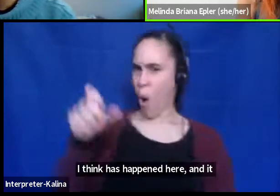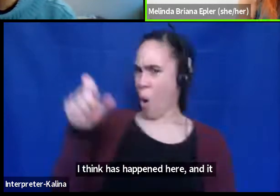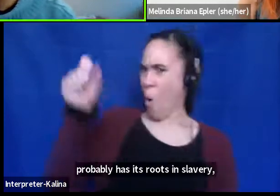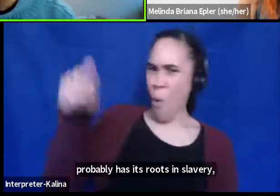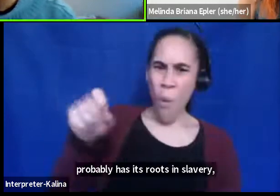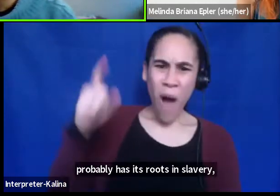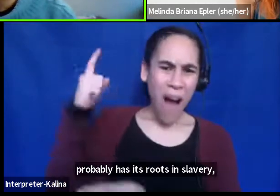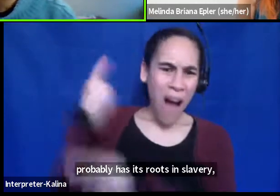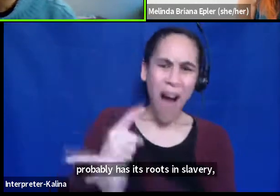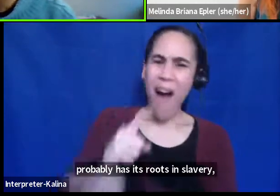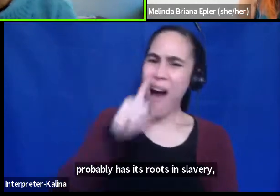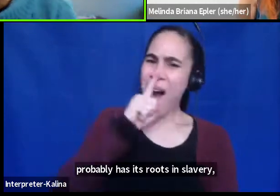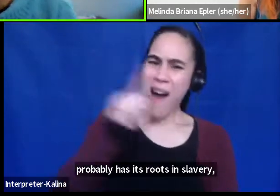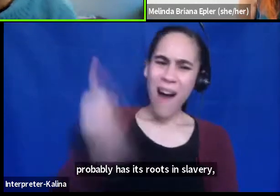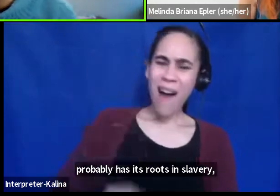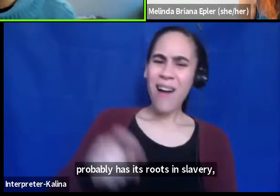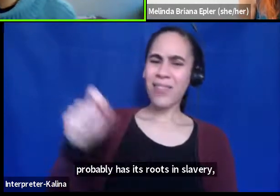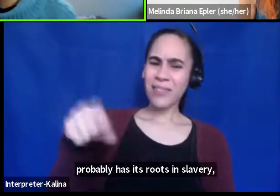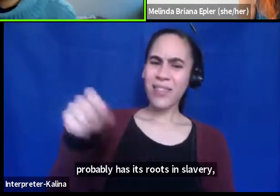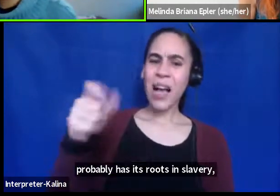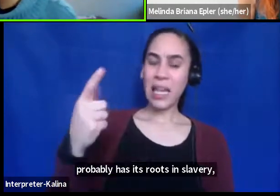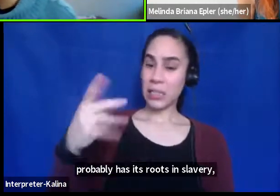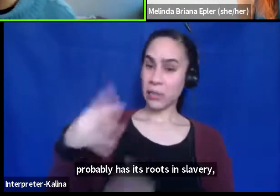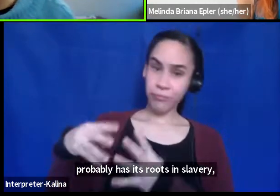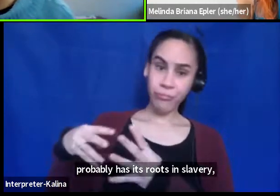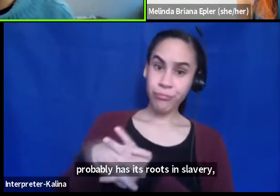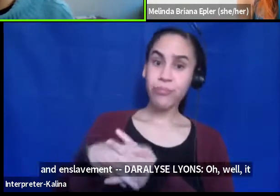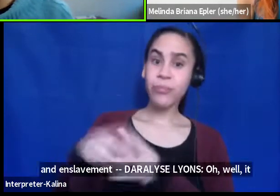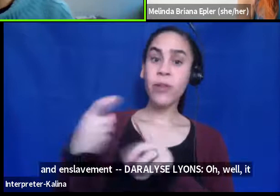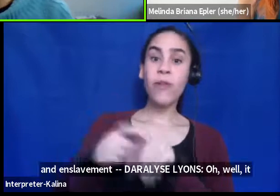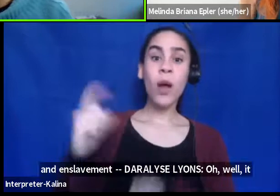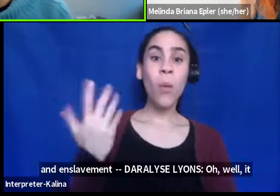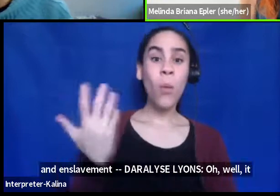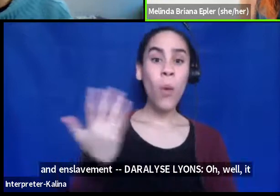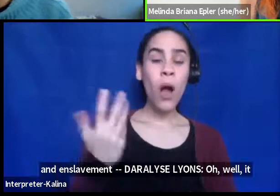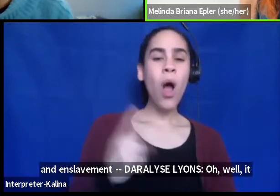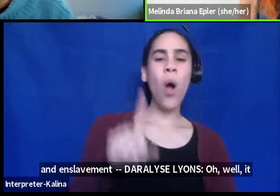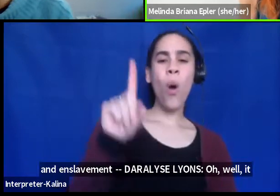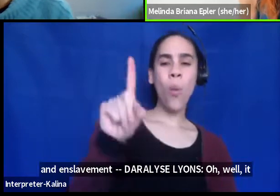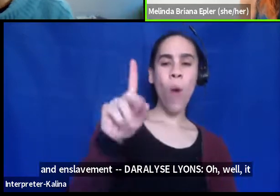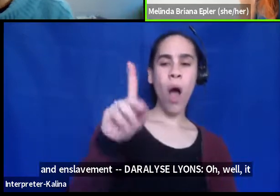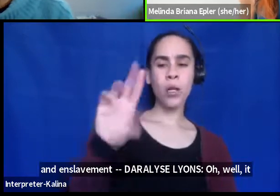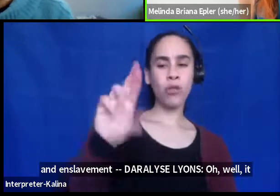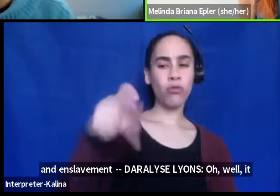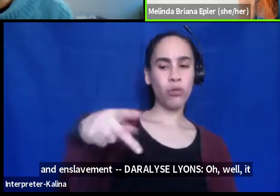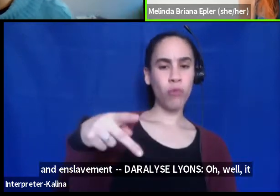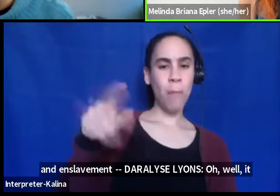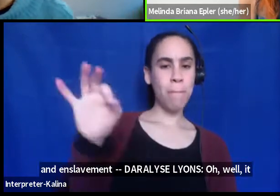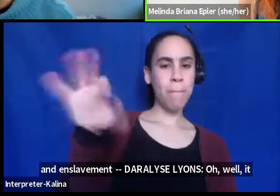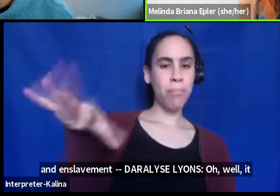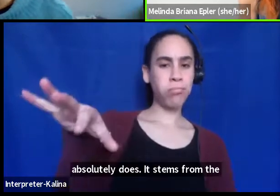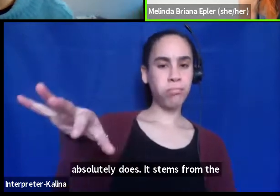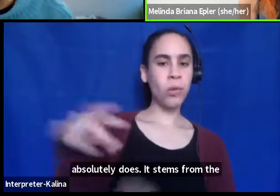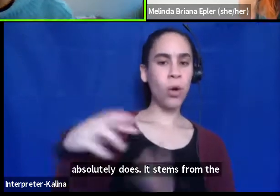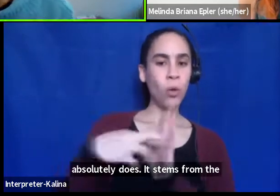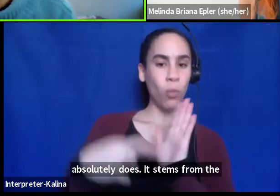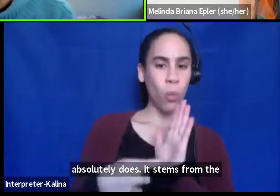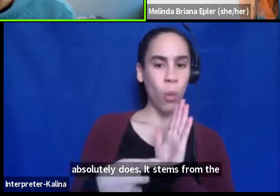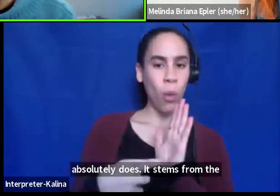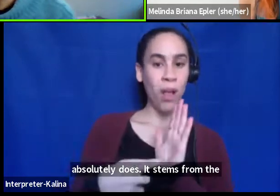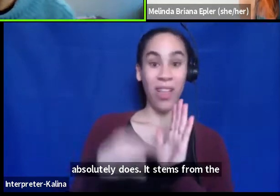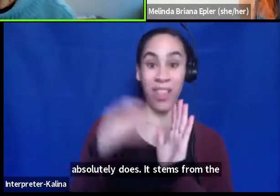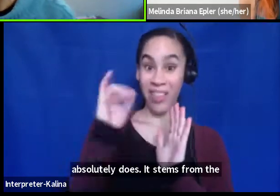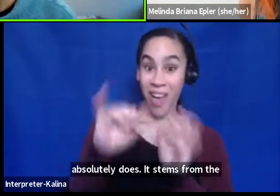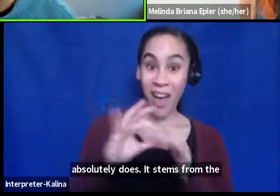have, absolutely does. yeah. I mean, it stems from the one drop rule, which was all about keeping people